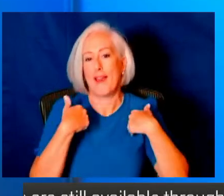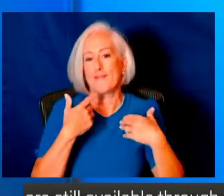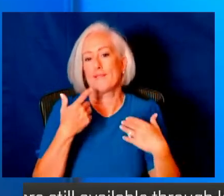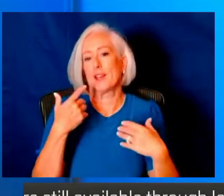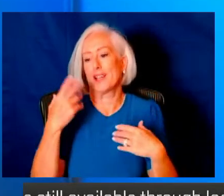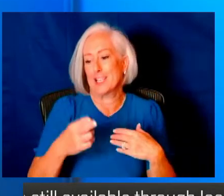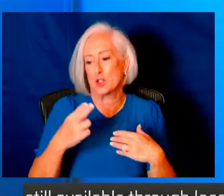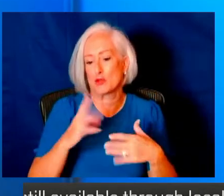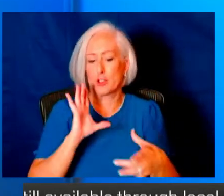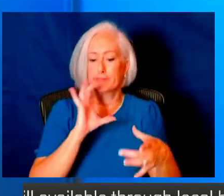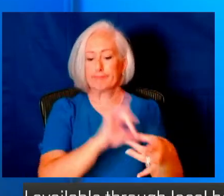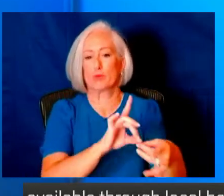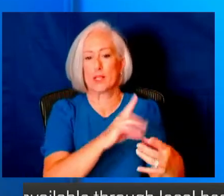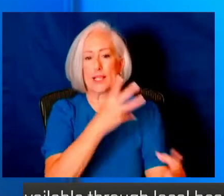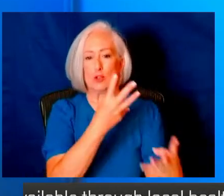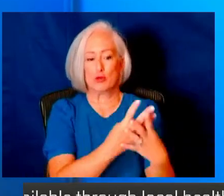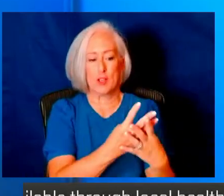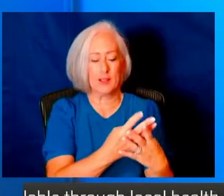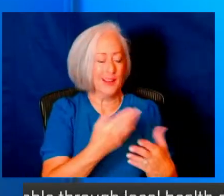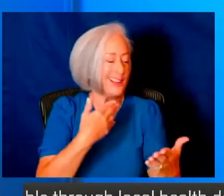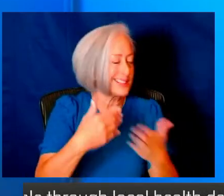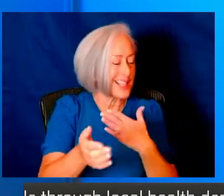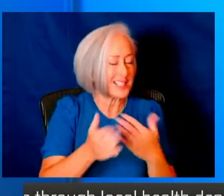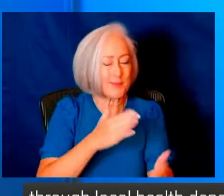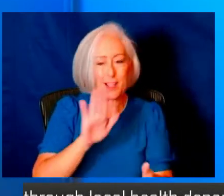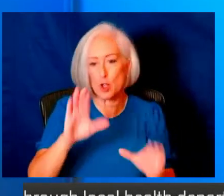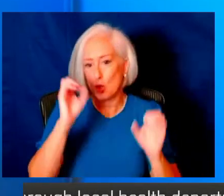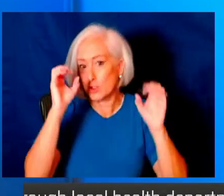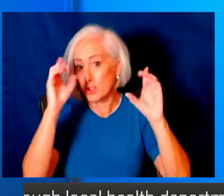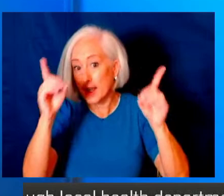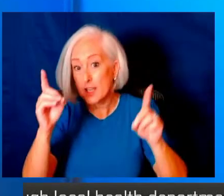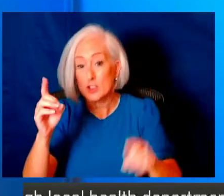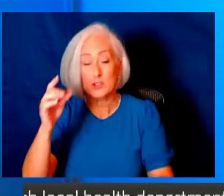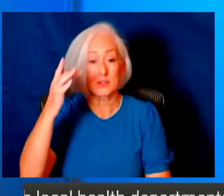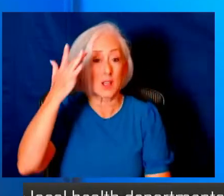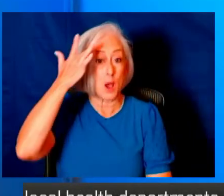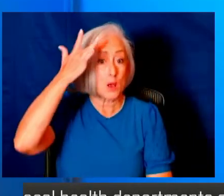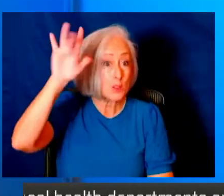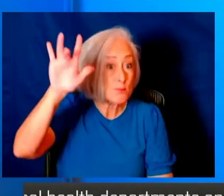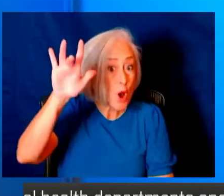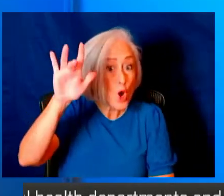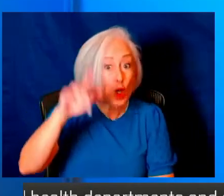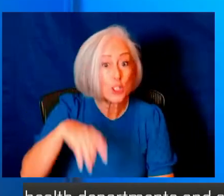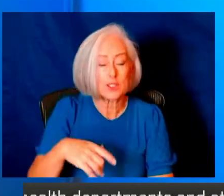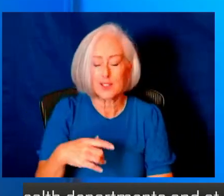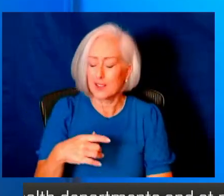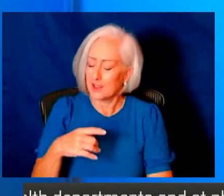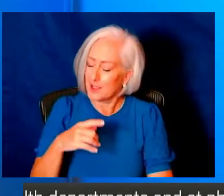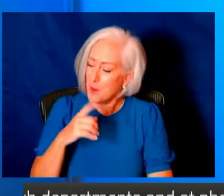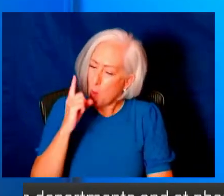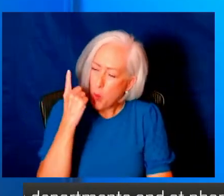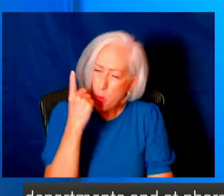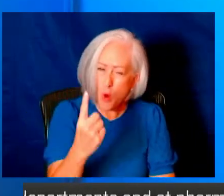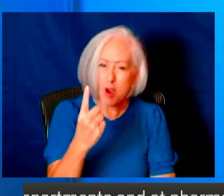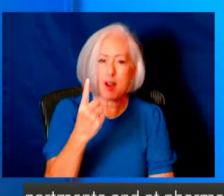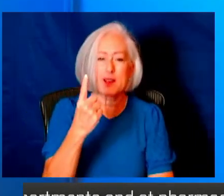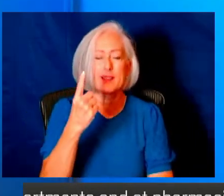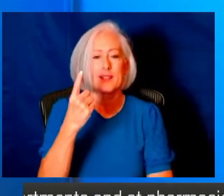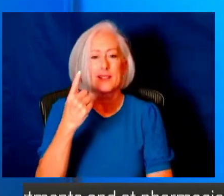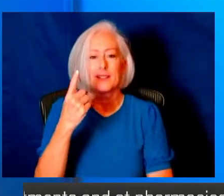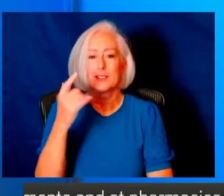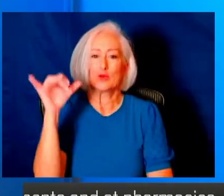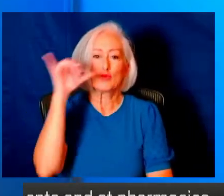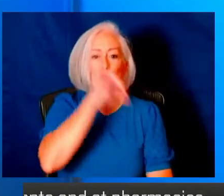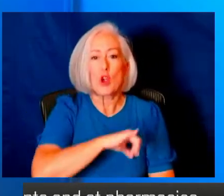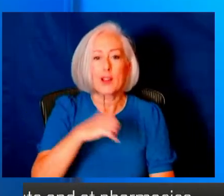we are, it doesn't matter how much education we've had, it doesn't matter. One decision, one drunken night of